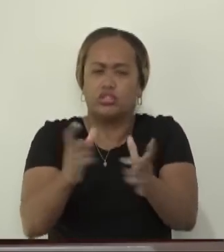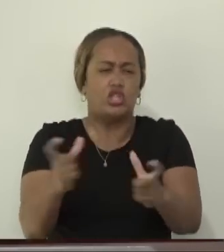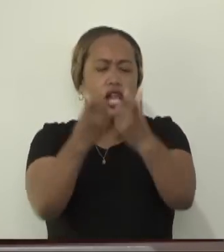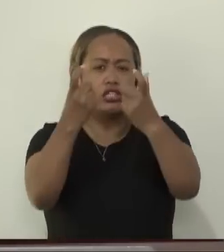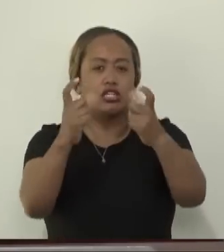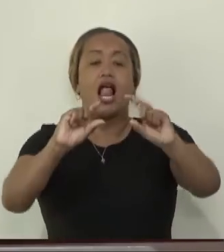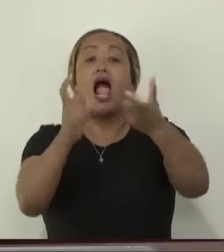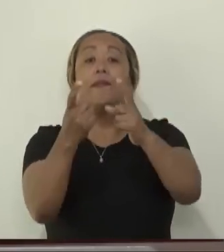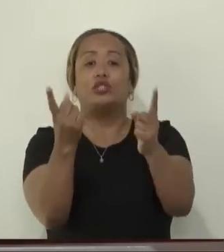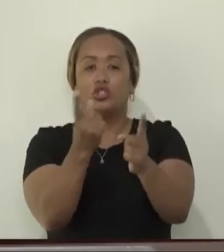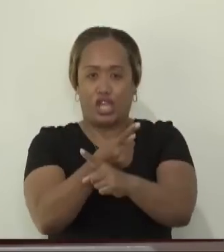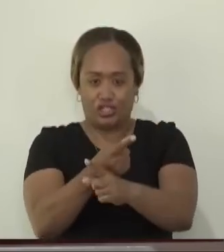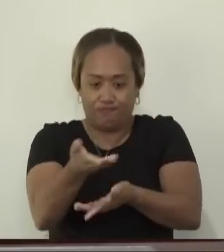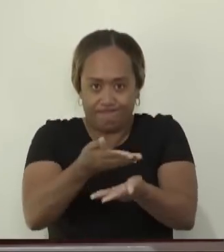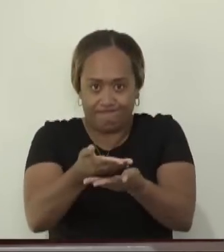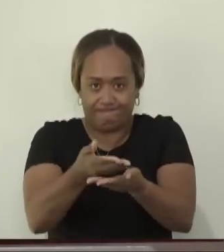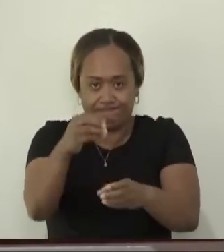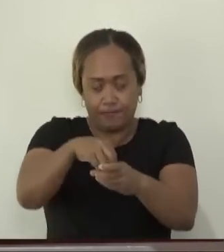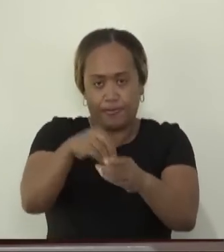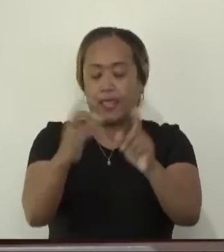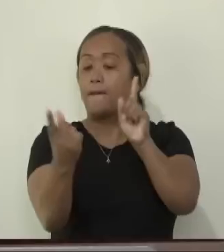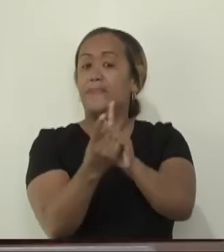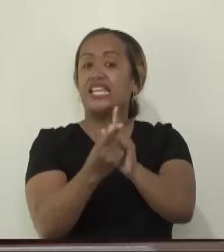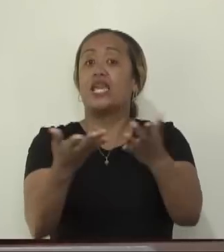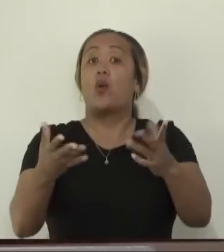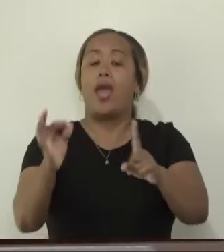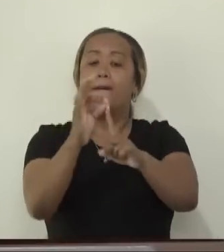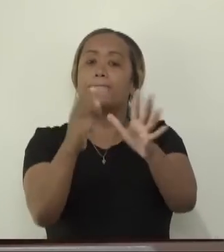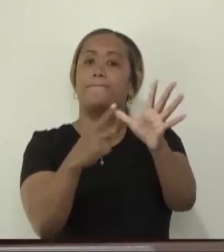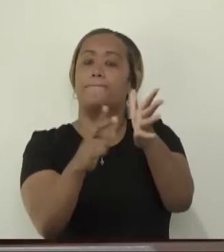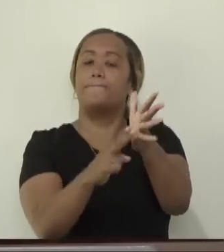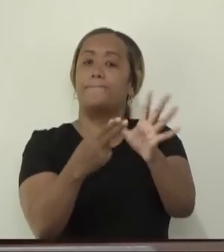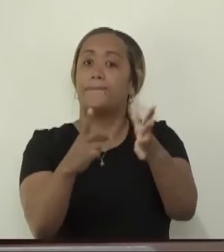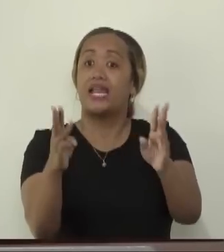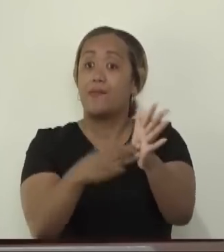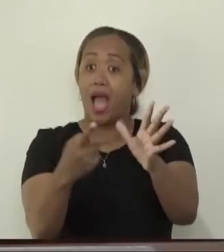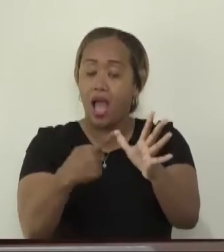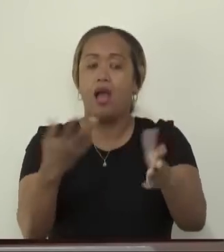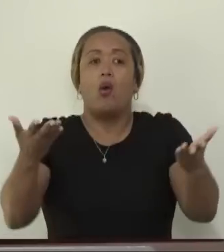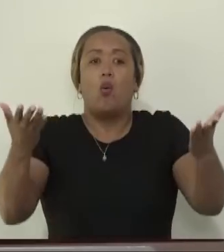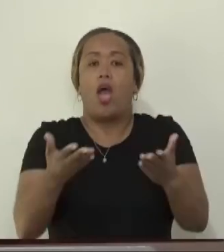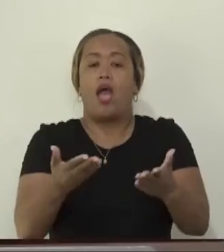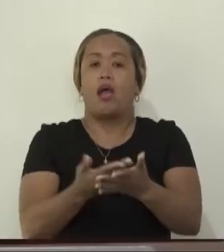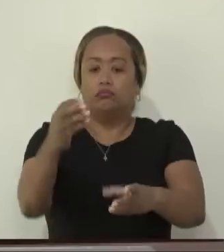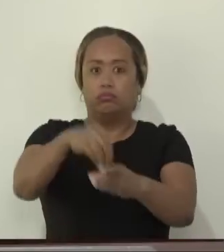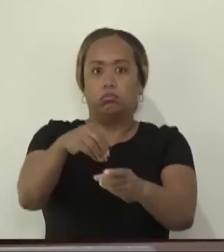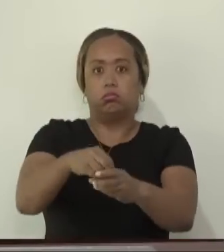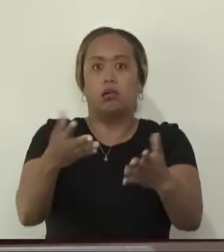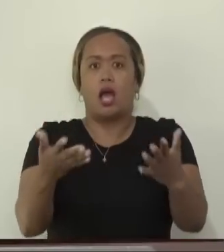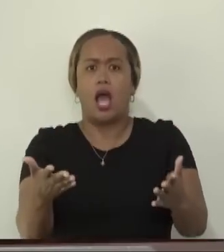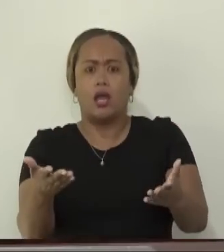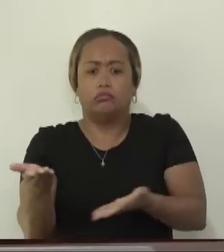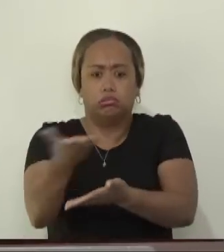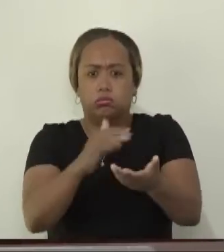is climate change. The meeting in Panama was organized to consolidate